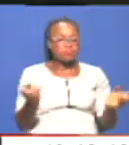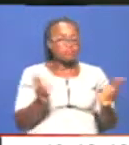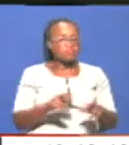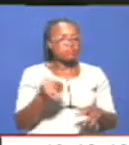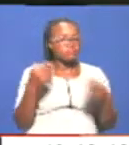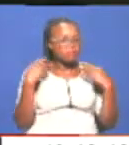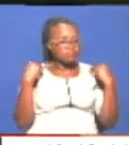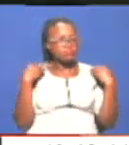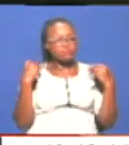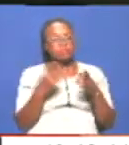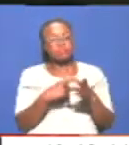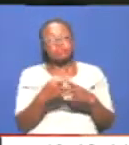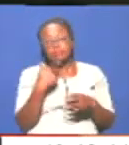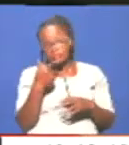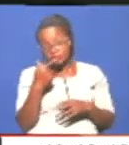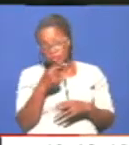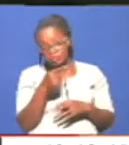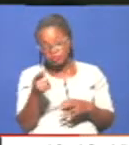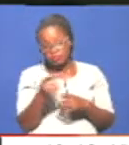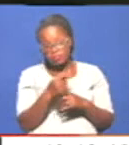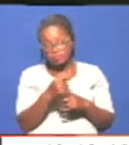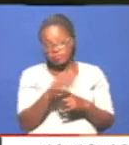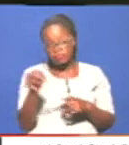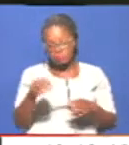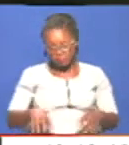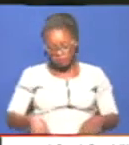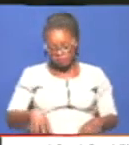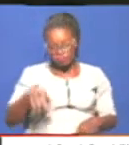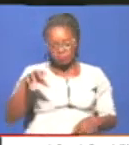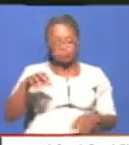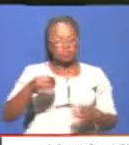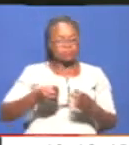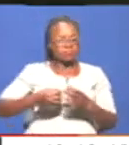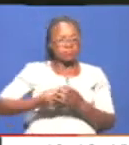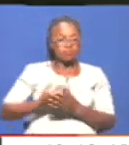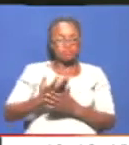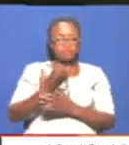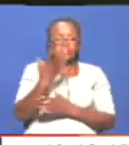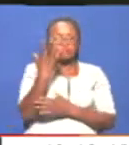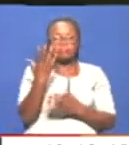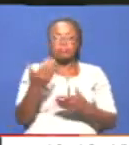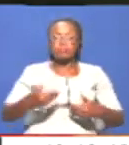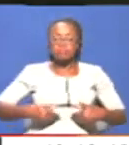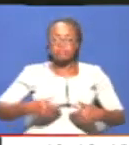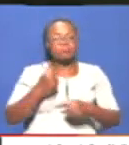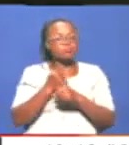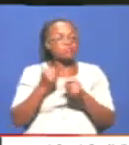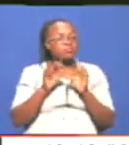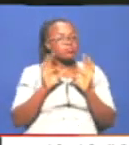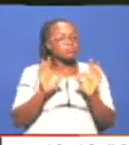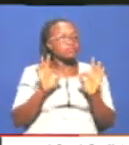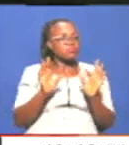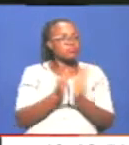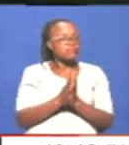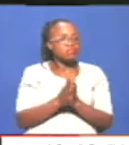then they tell you, is train them young, make them grow when they are young, make sure they perform at the best, and let them start